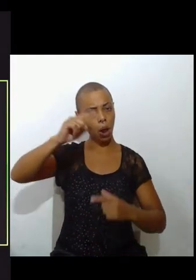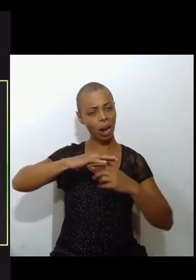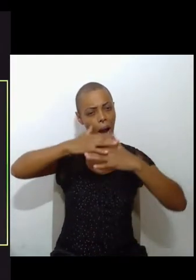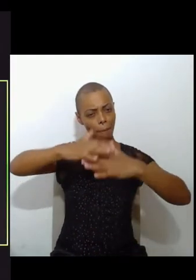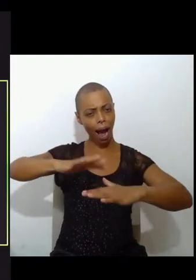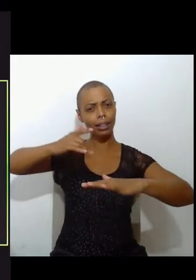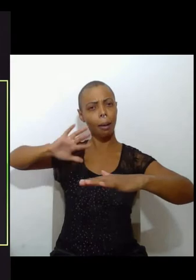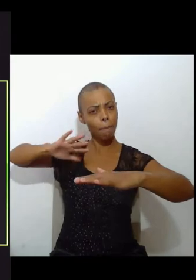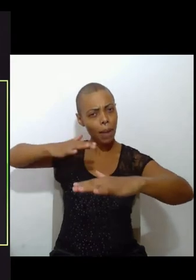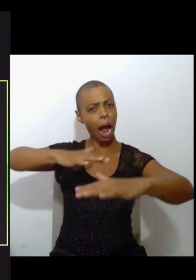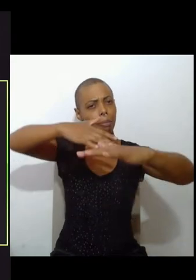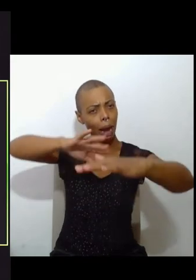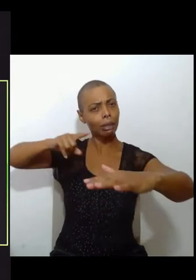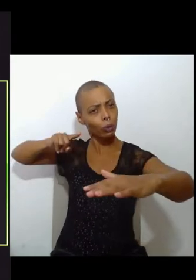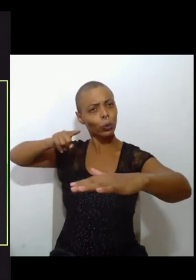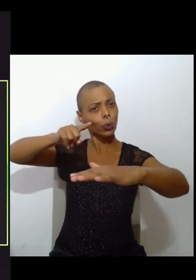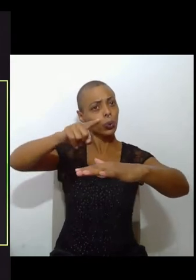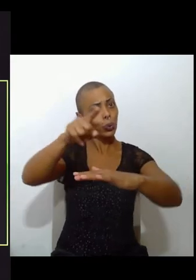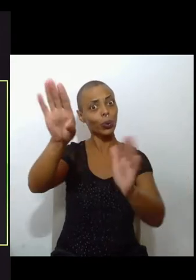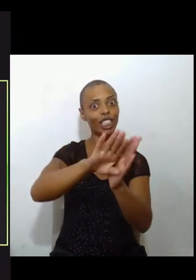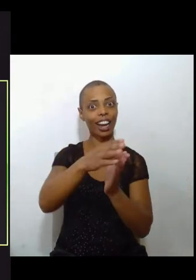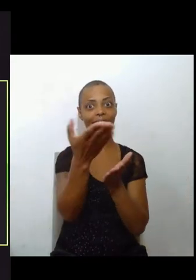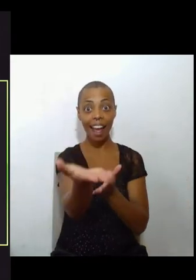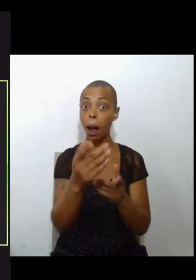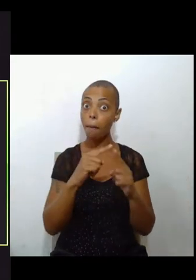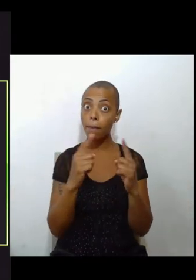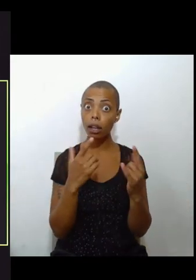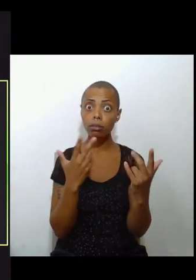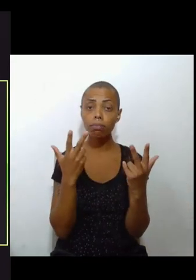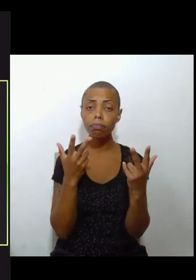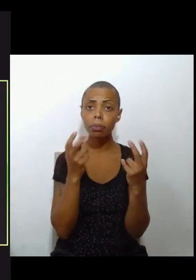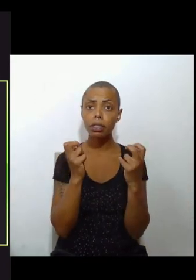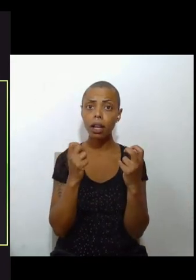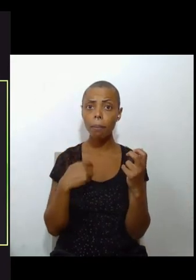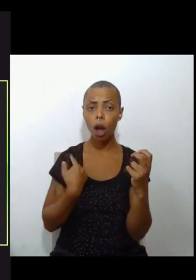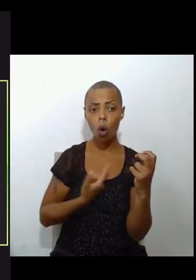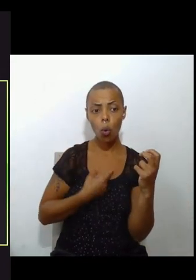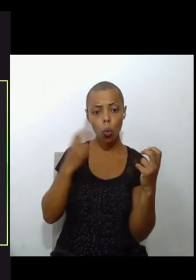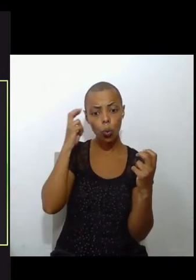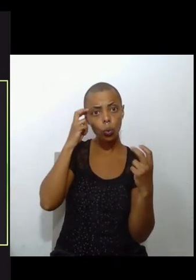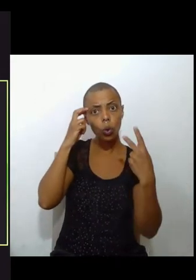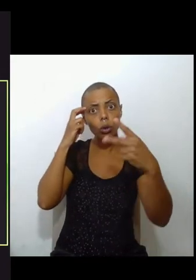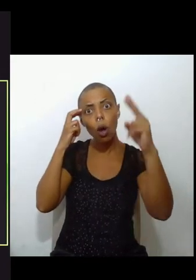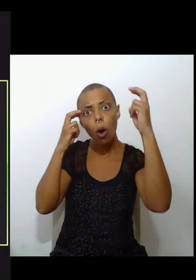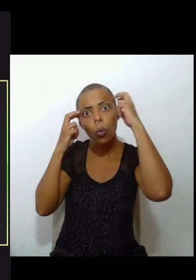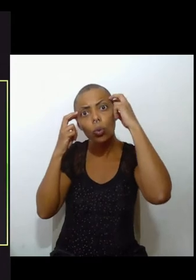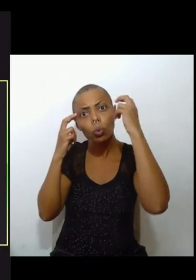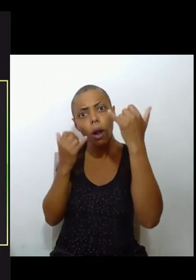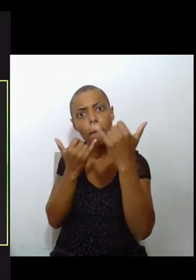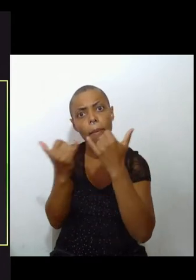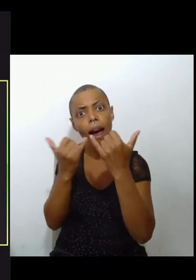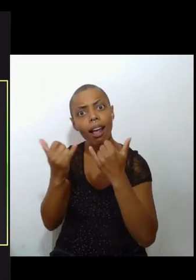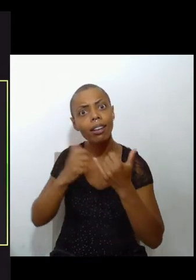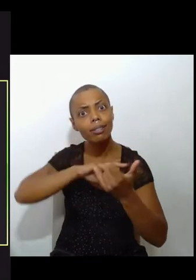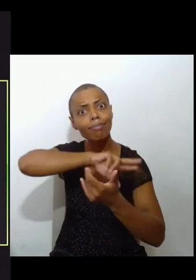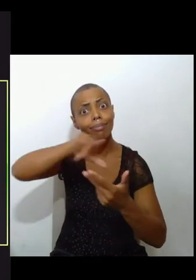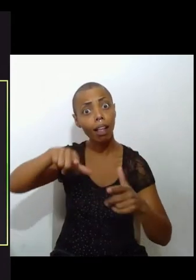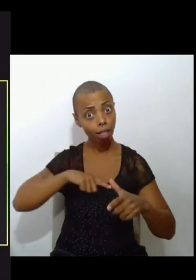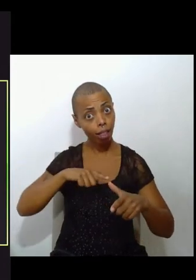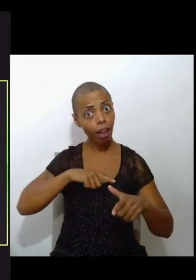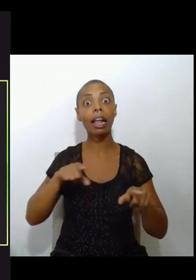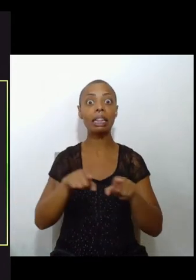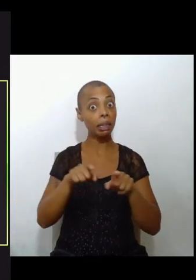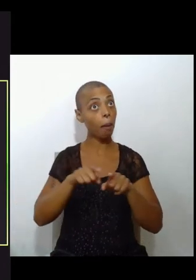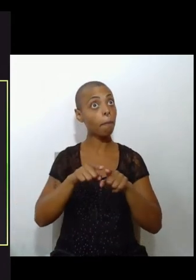uh especially with our cultures and maybe our landscapes um a little bit